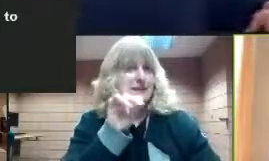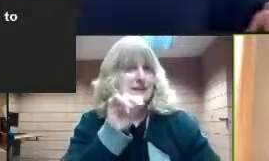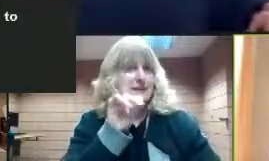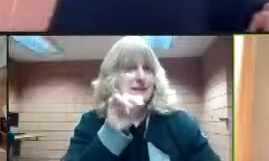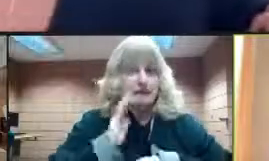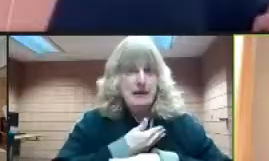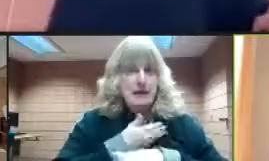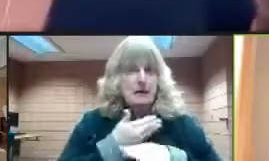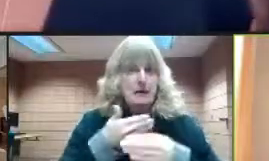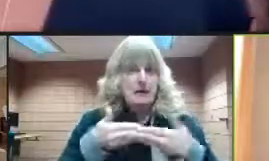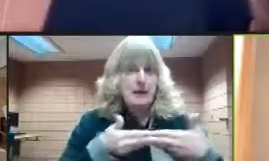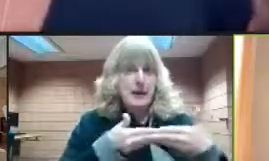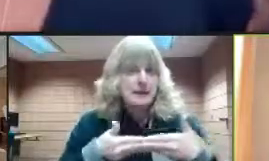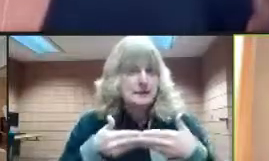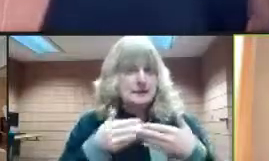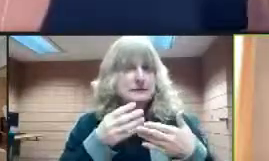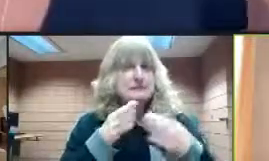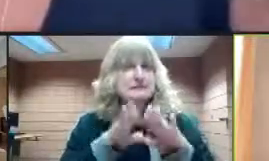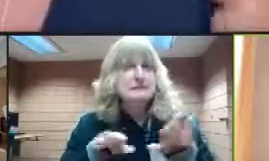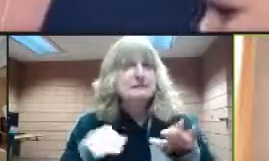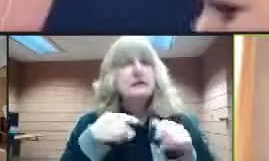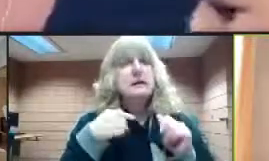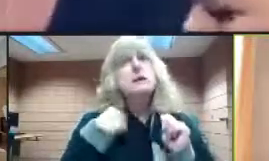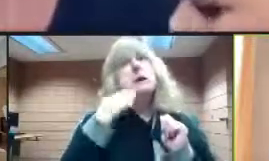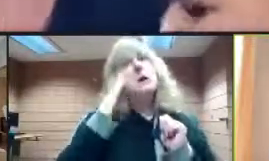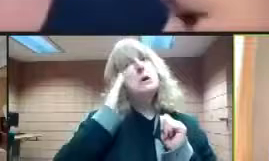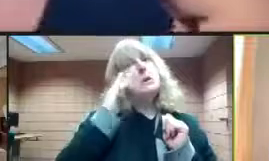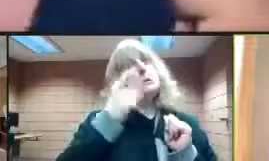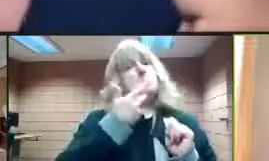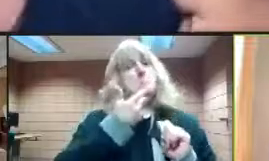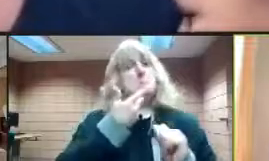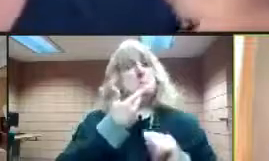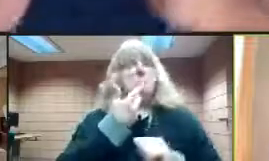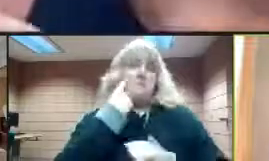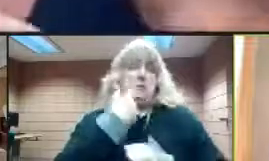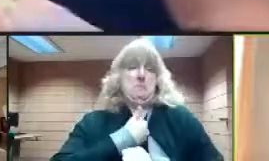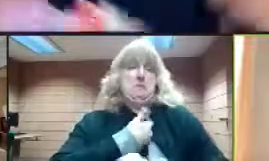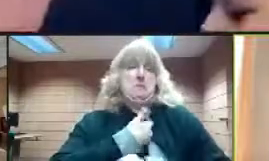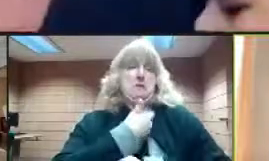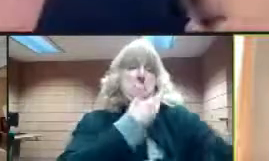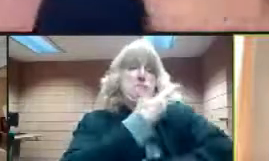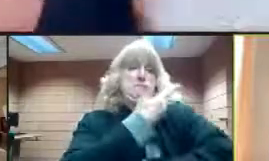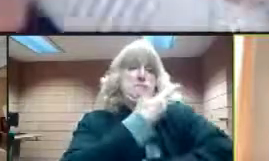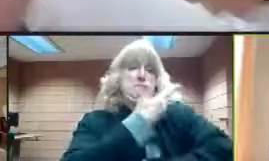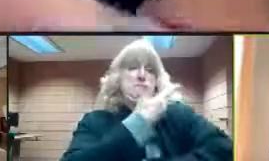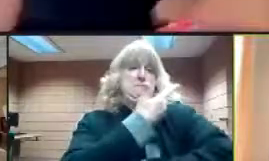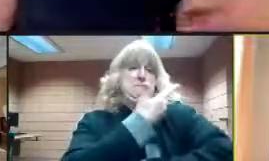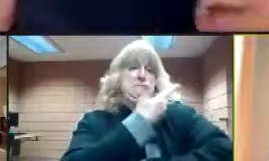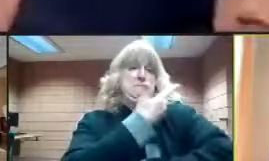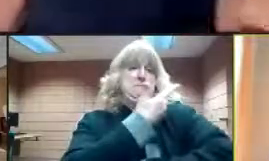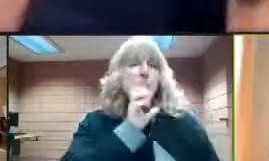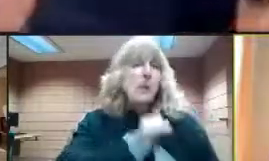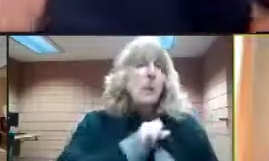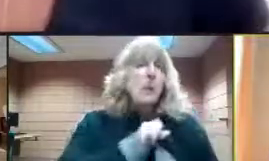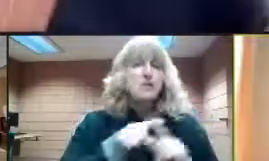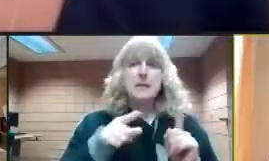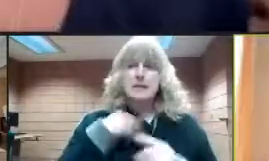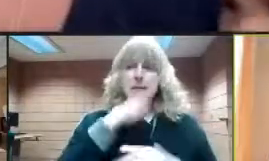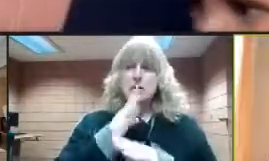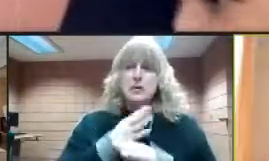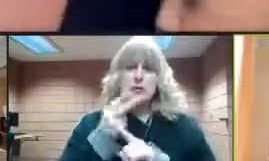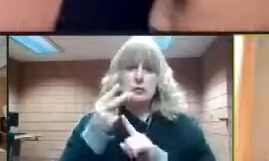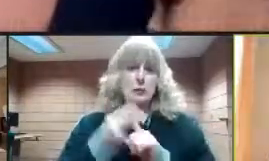already concerned about getting the vaccination for myself, but I'm 32 and she's 10 months and my oldest is only 10.